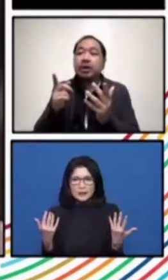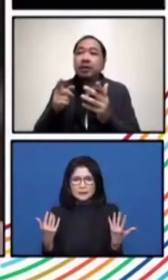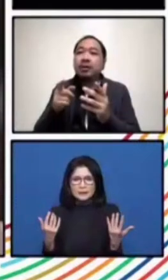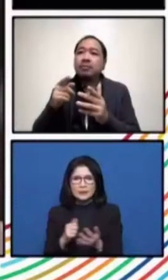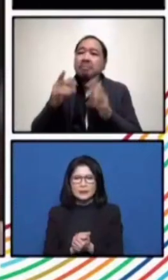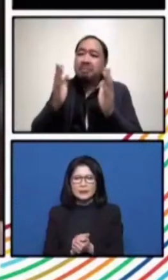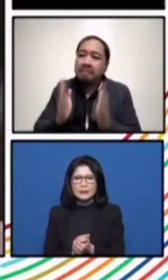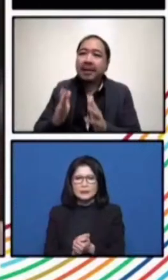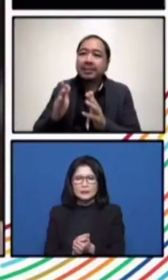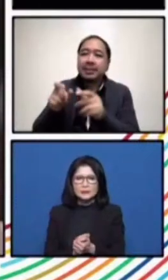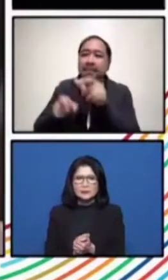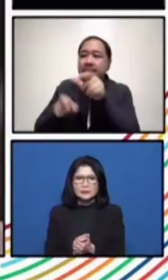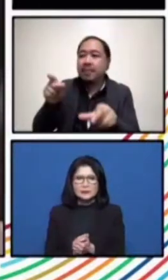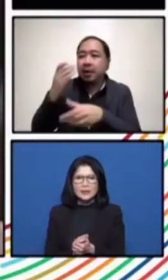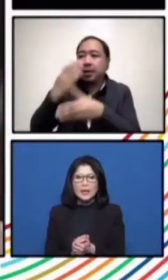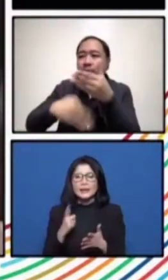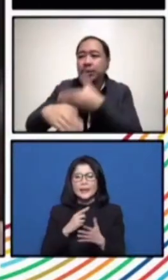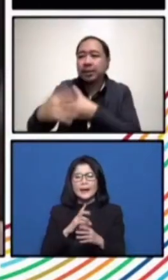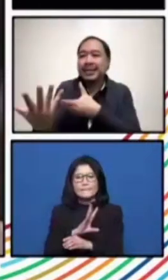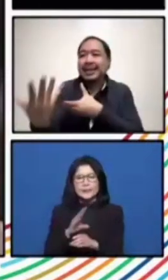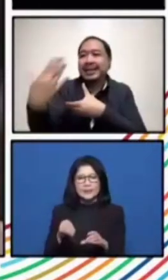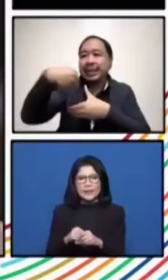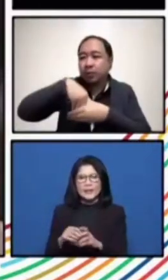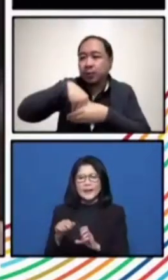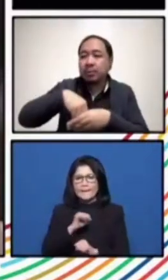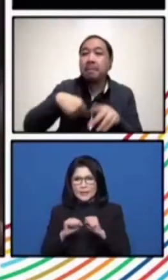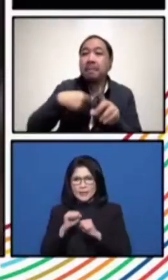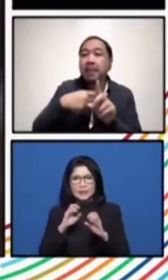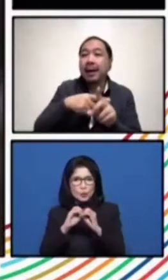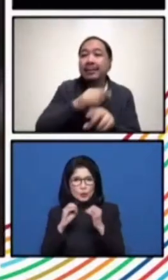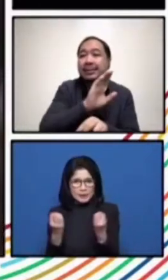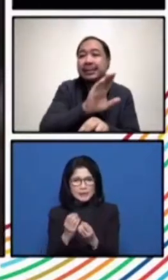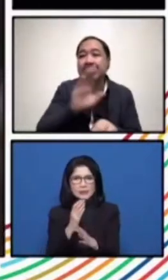and their organizations thank you